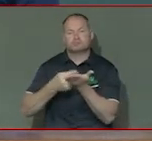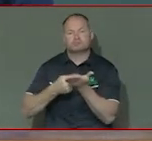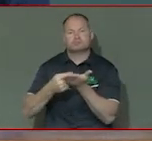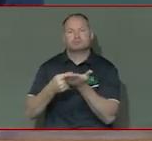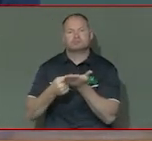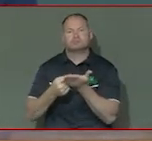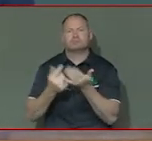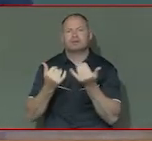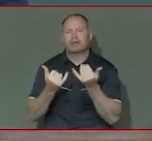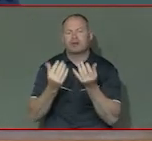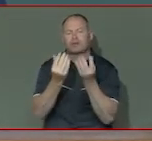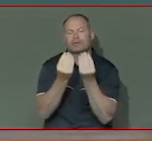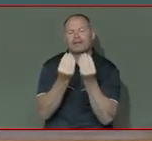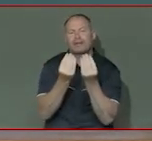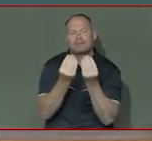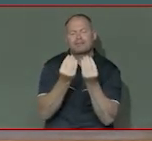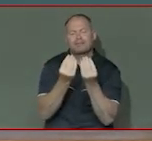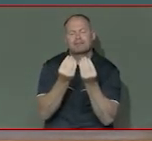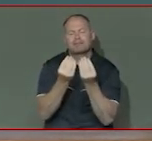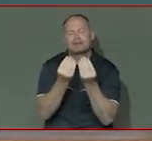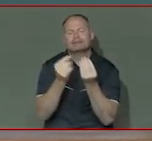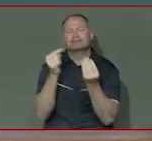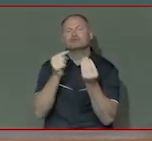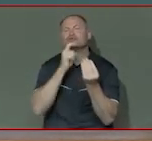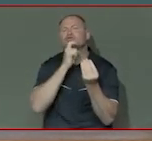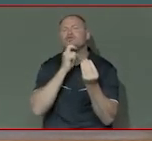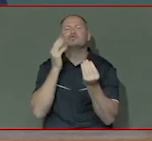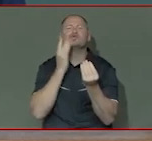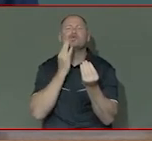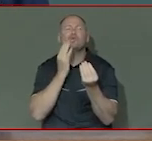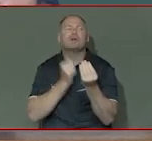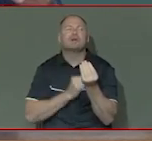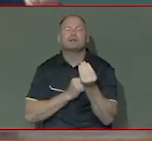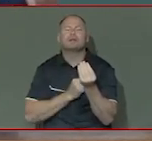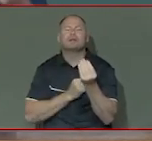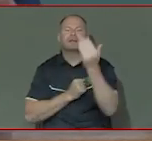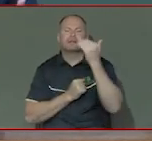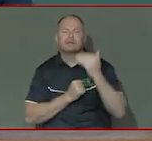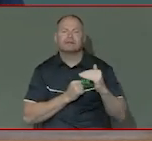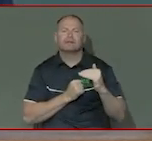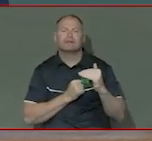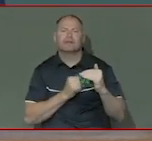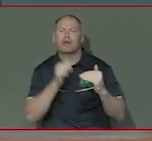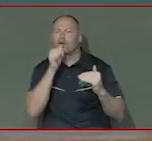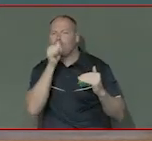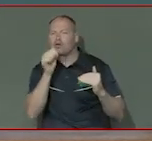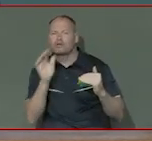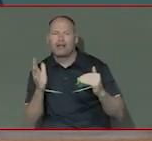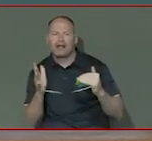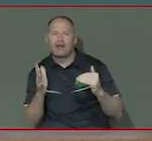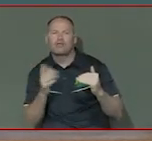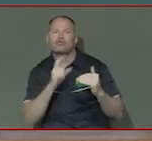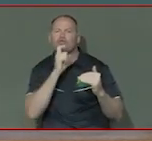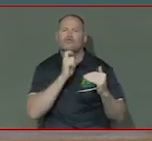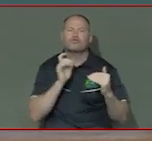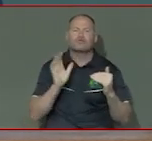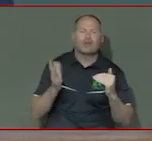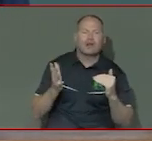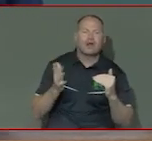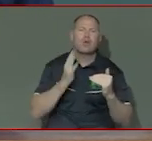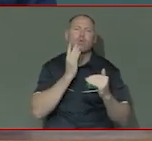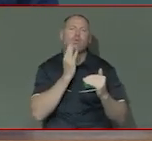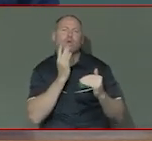they, when do they use them, how do they use them, what must you answer when you get a question on that. So let's look at